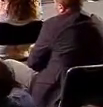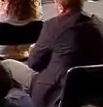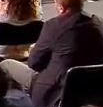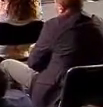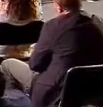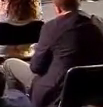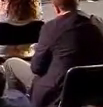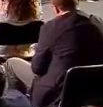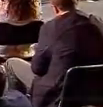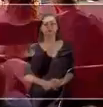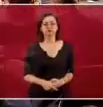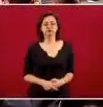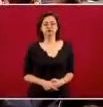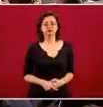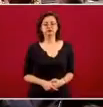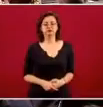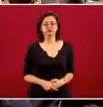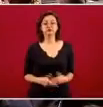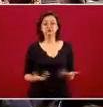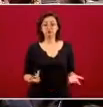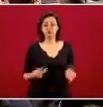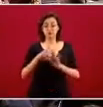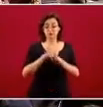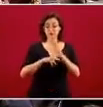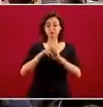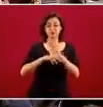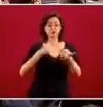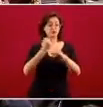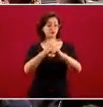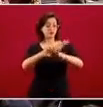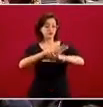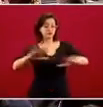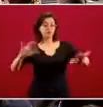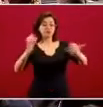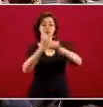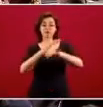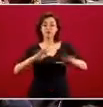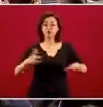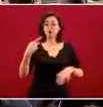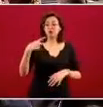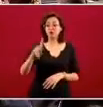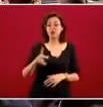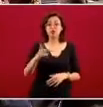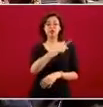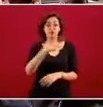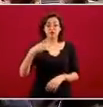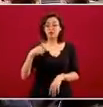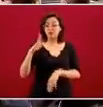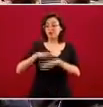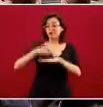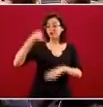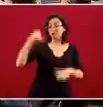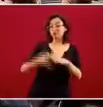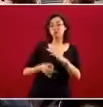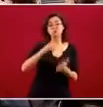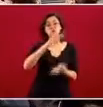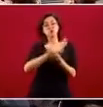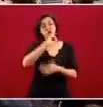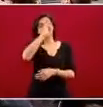but if we don't implement actions to go with